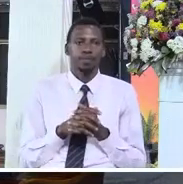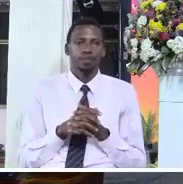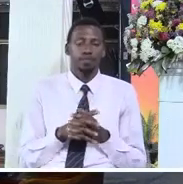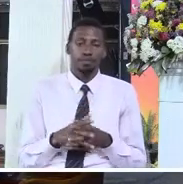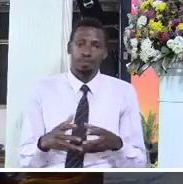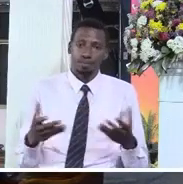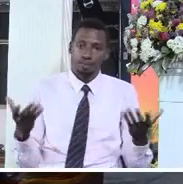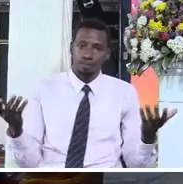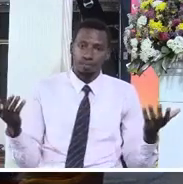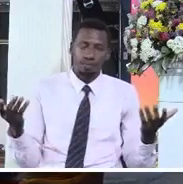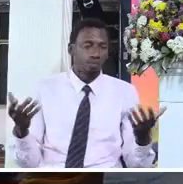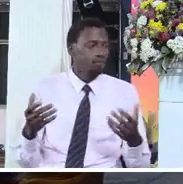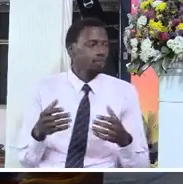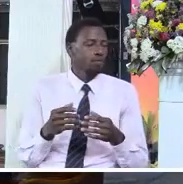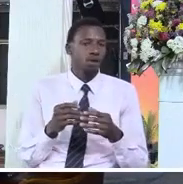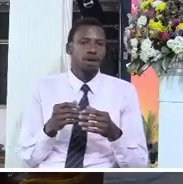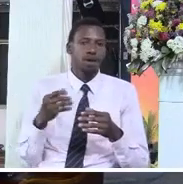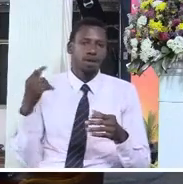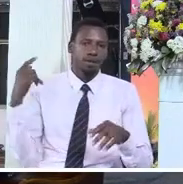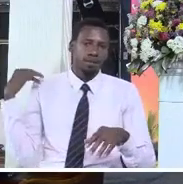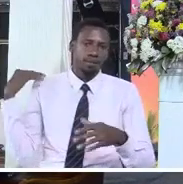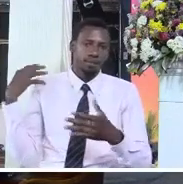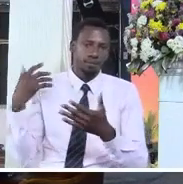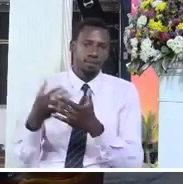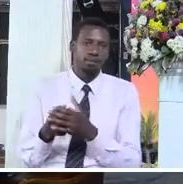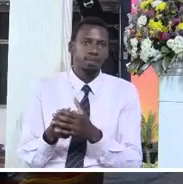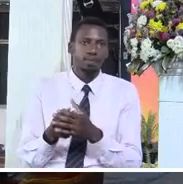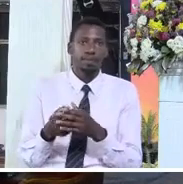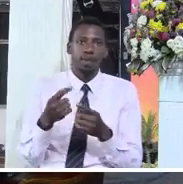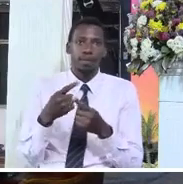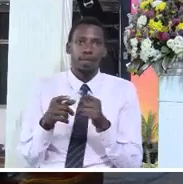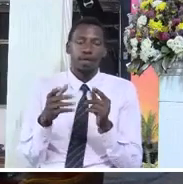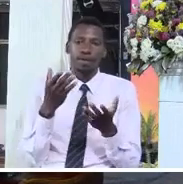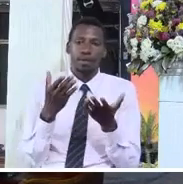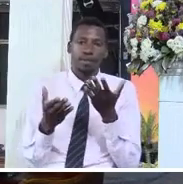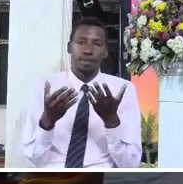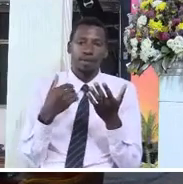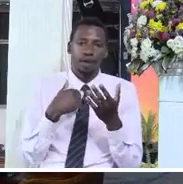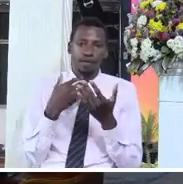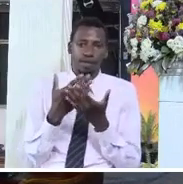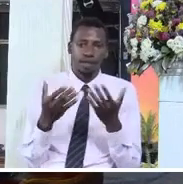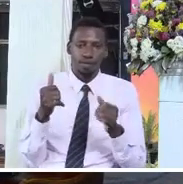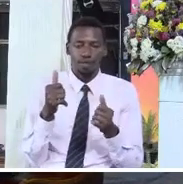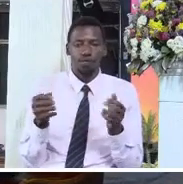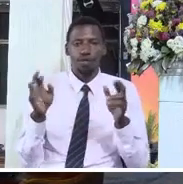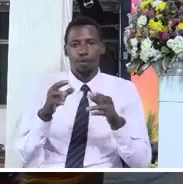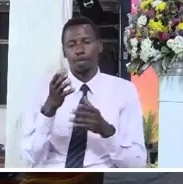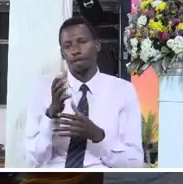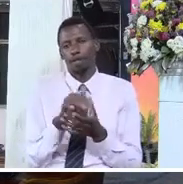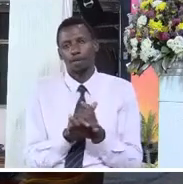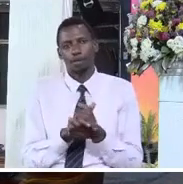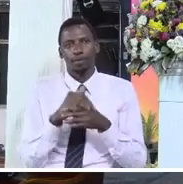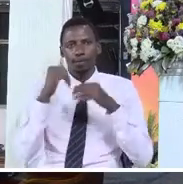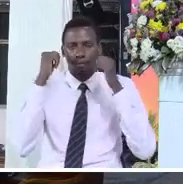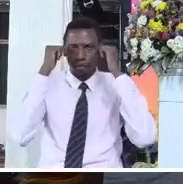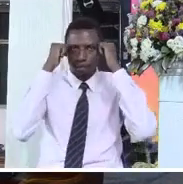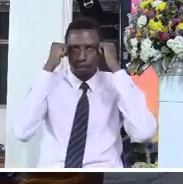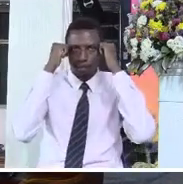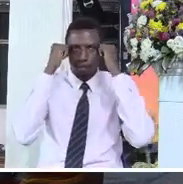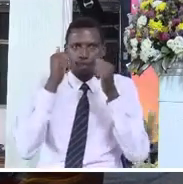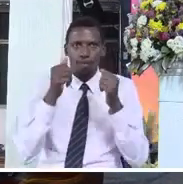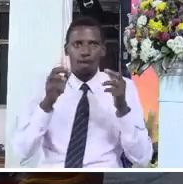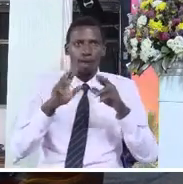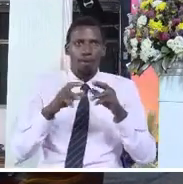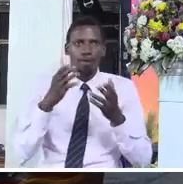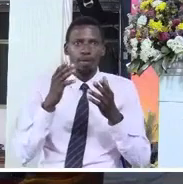Well, that is over time, but it could be something that is happening to date. A study was done around 2011, again